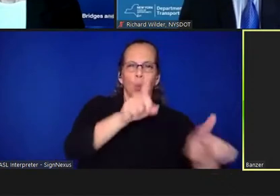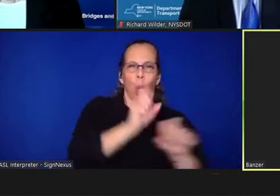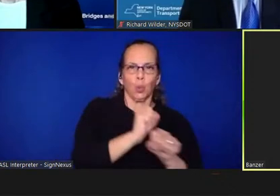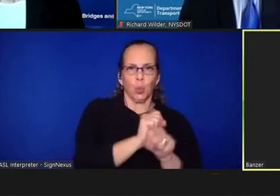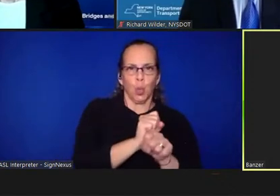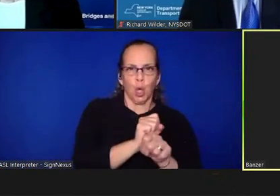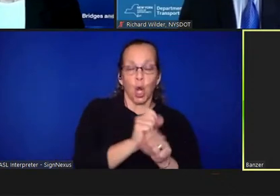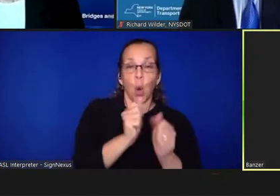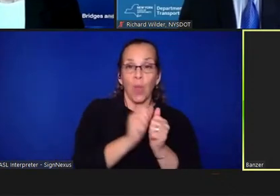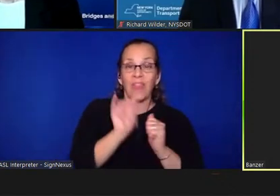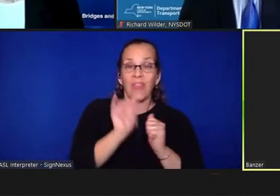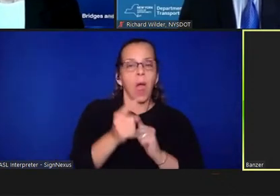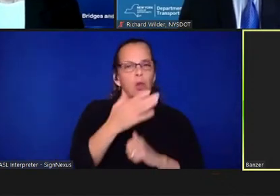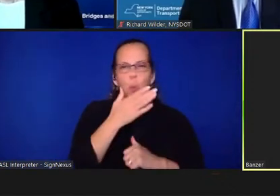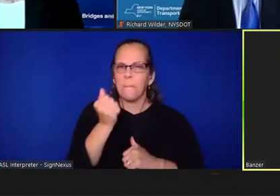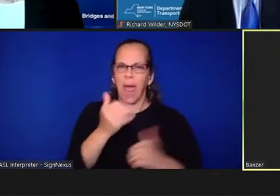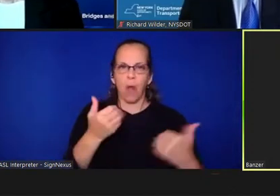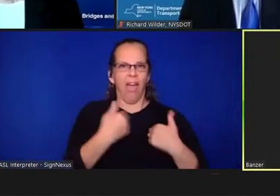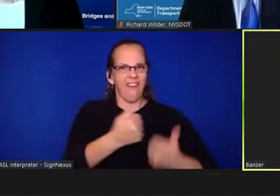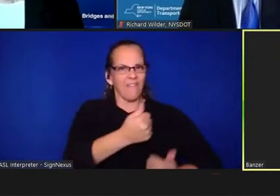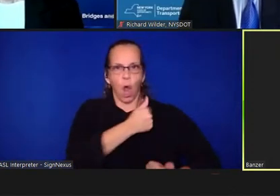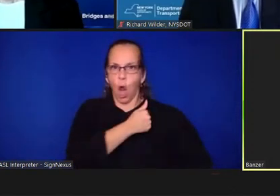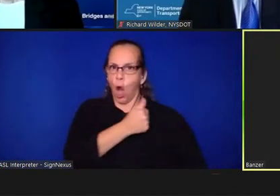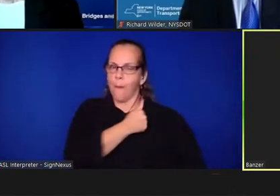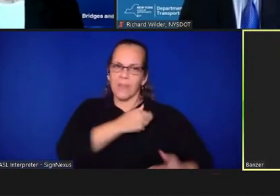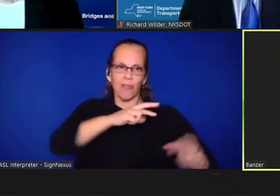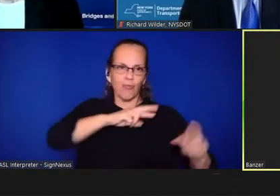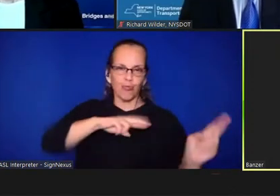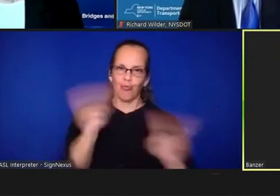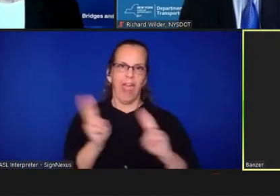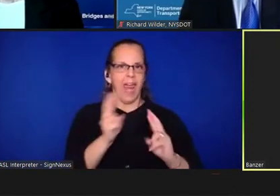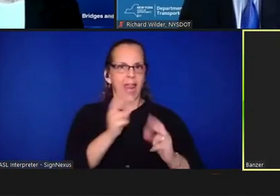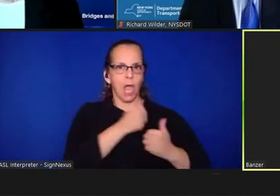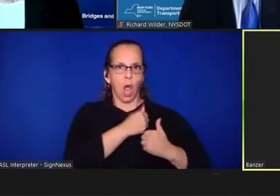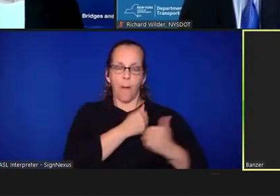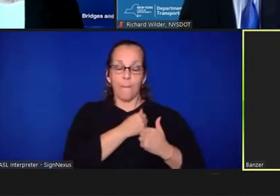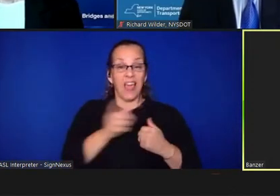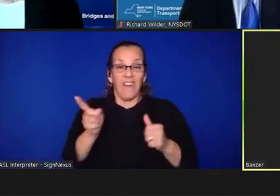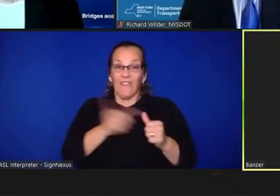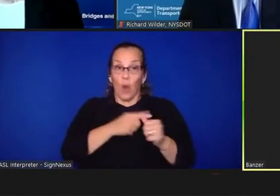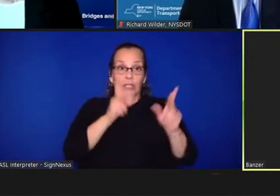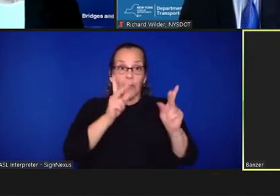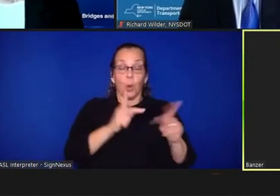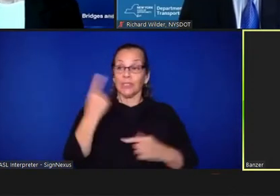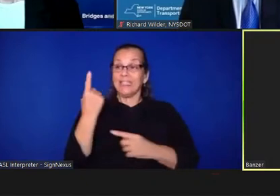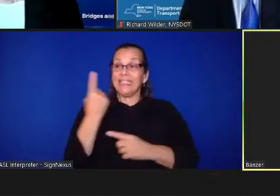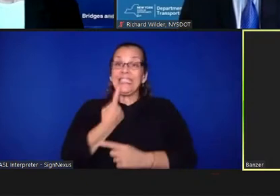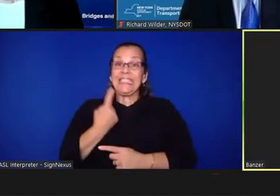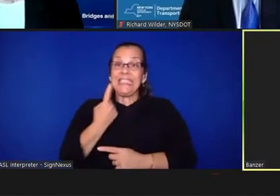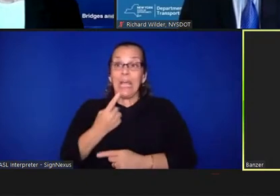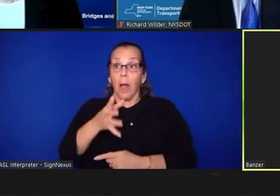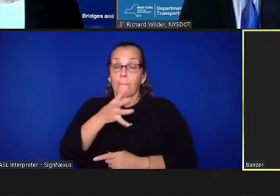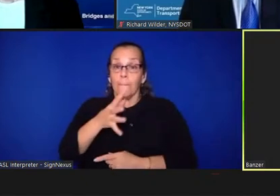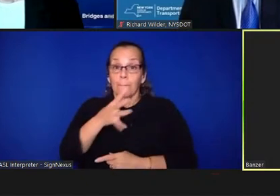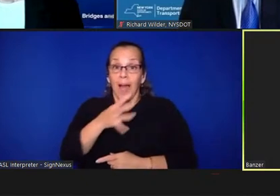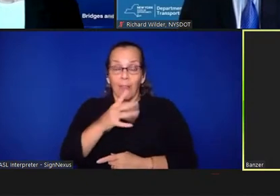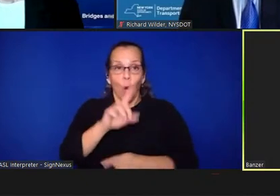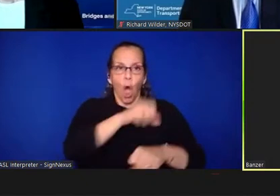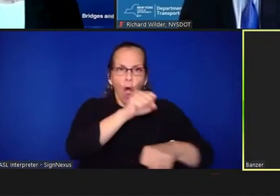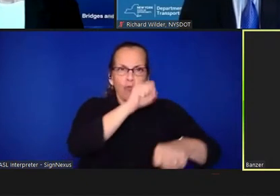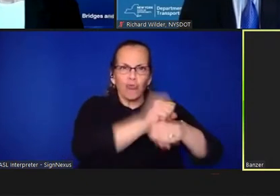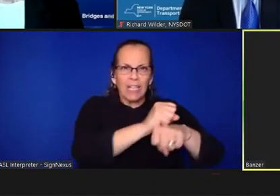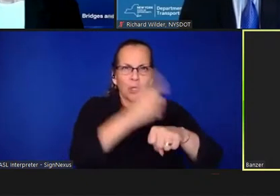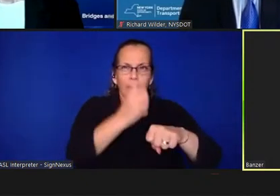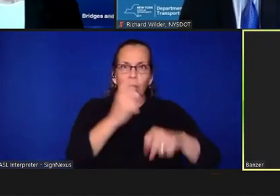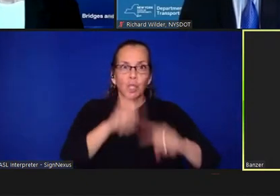you better get an army together because the first person who's a single mom who gets arrested because she couldn't pay to go to work that prison's getting ripped